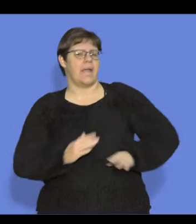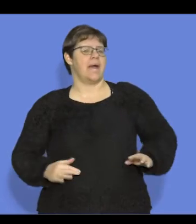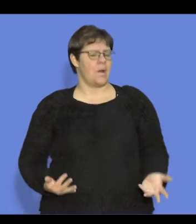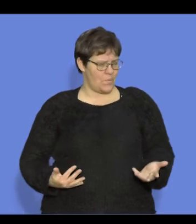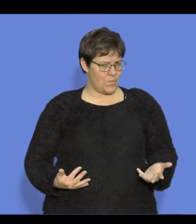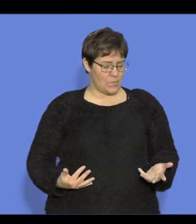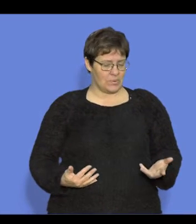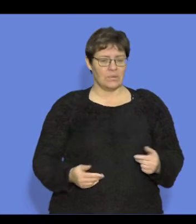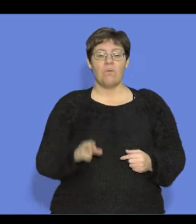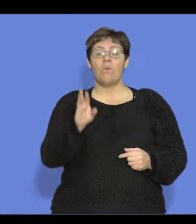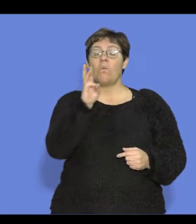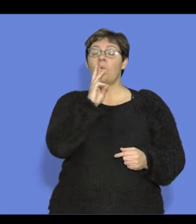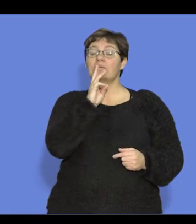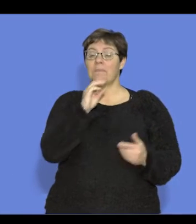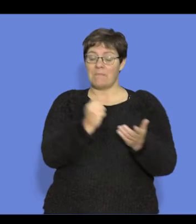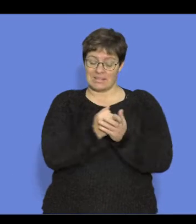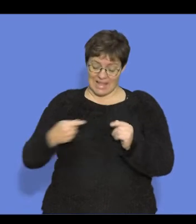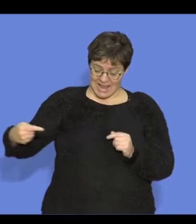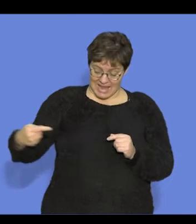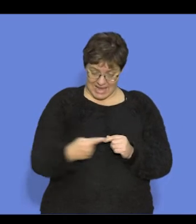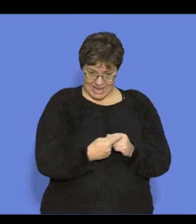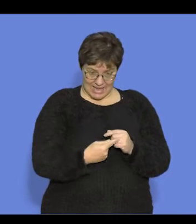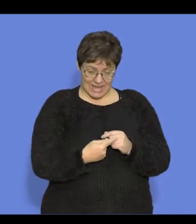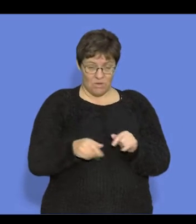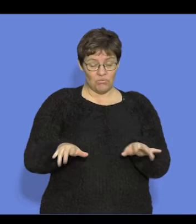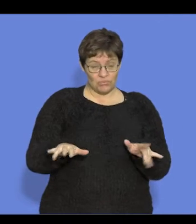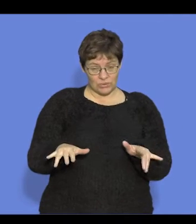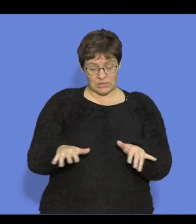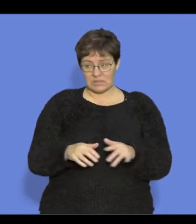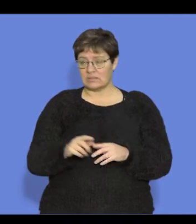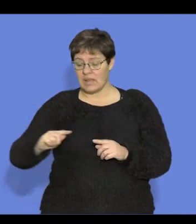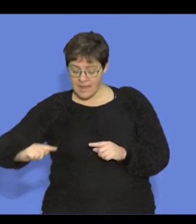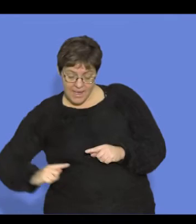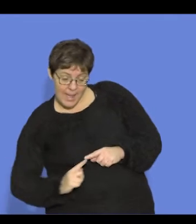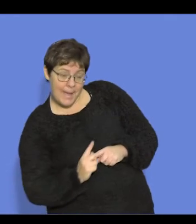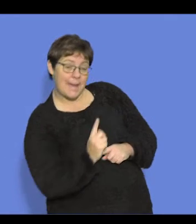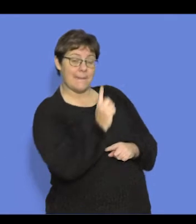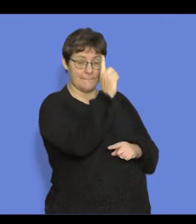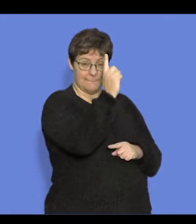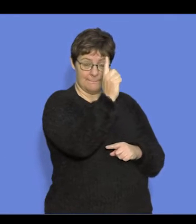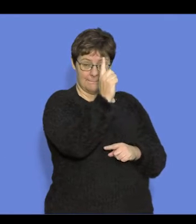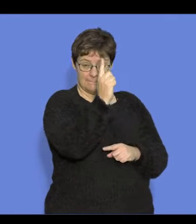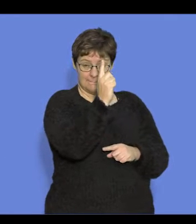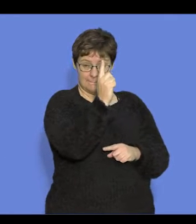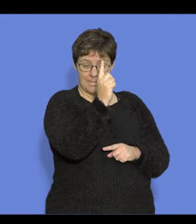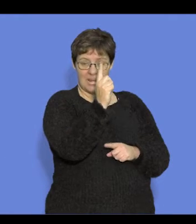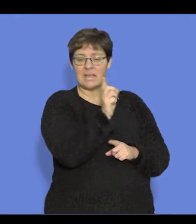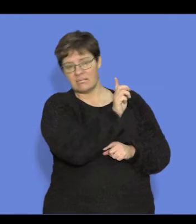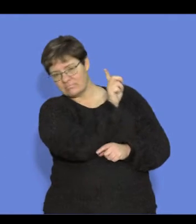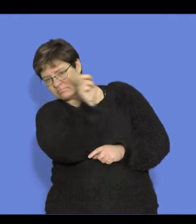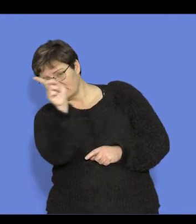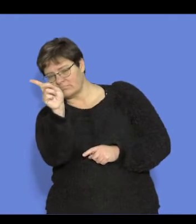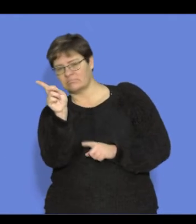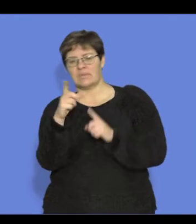water has to go in through the root, up the stem, and then into the leaf.